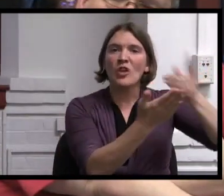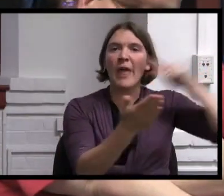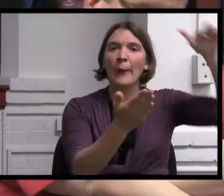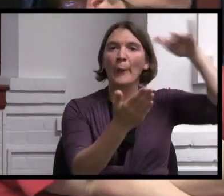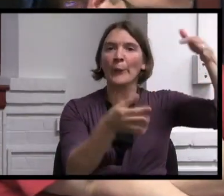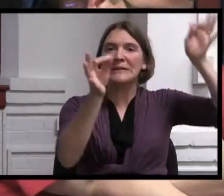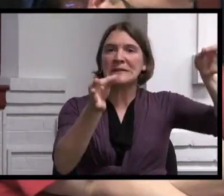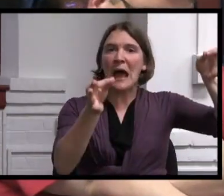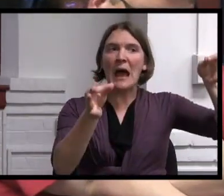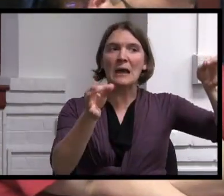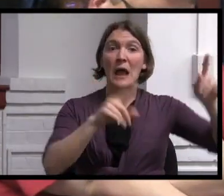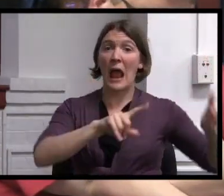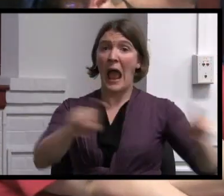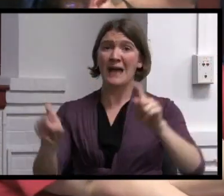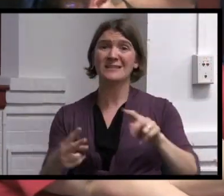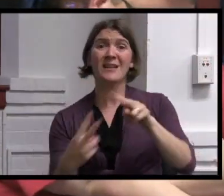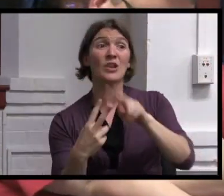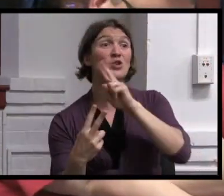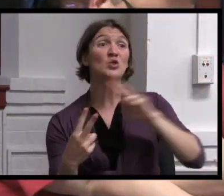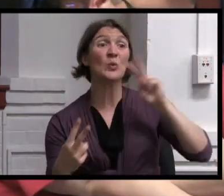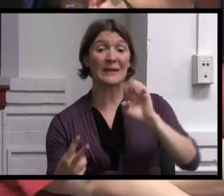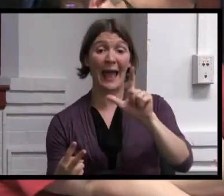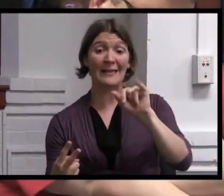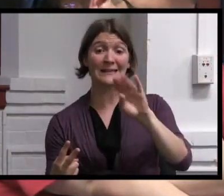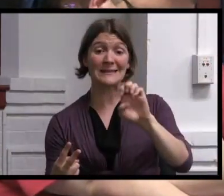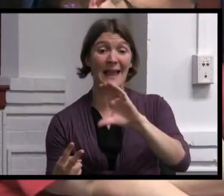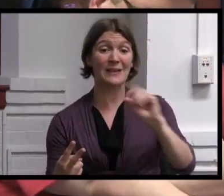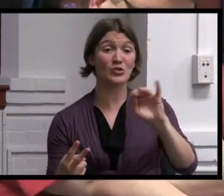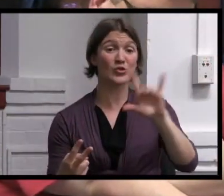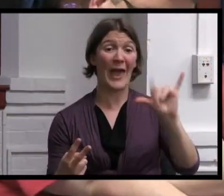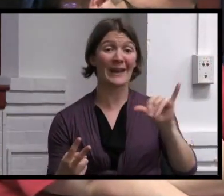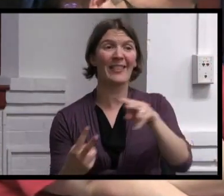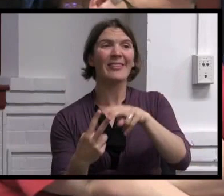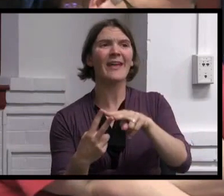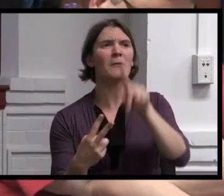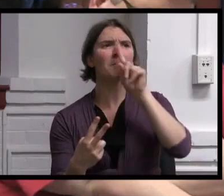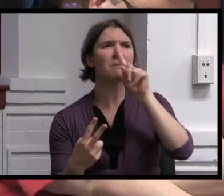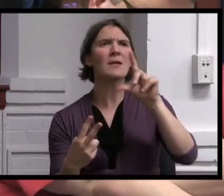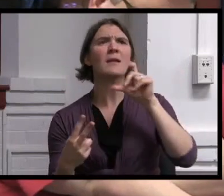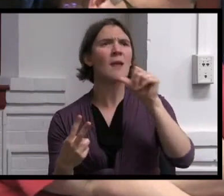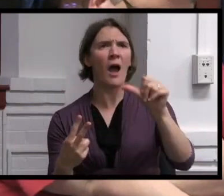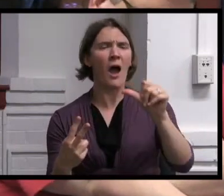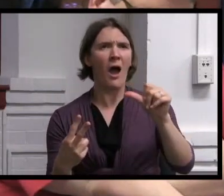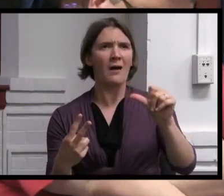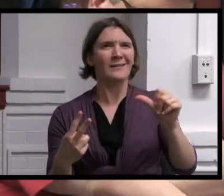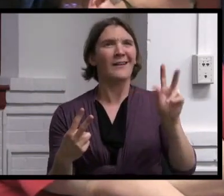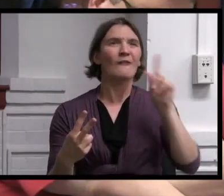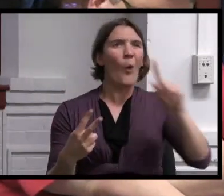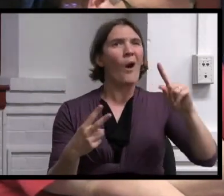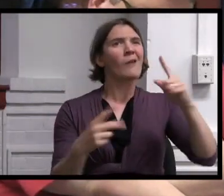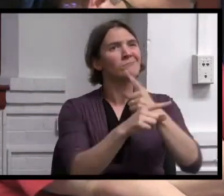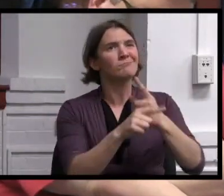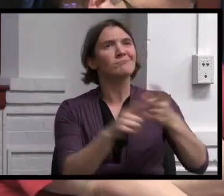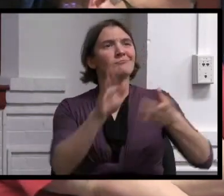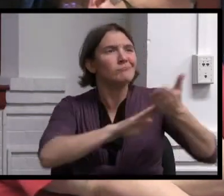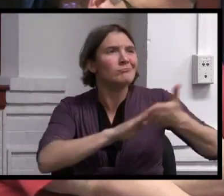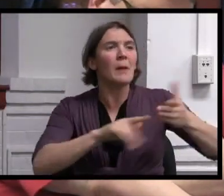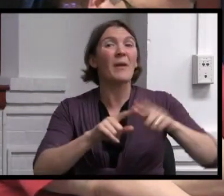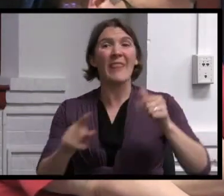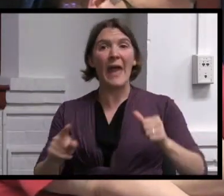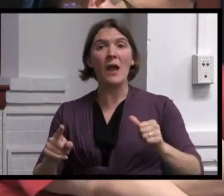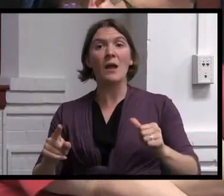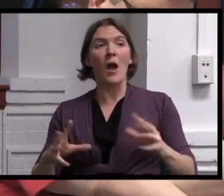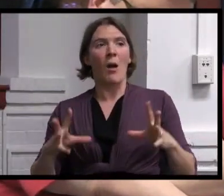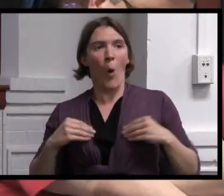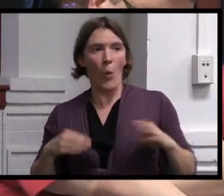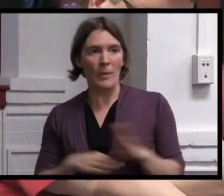decision. Elsie and Serenity are not there as administrative staff. They are the heart and the soul of the organization. Oh,